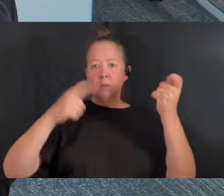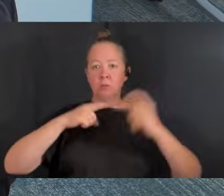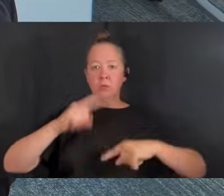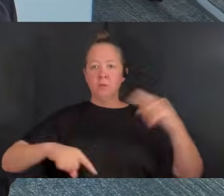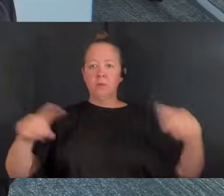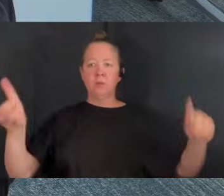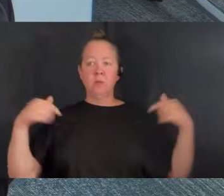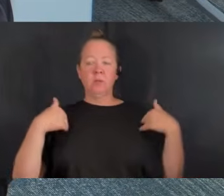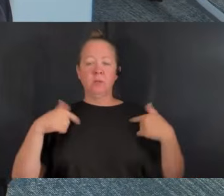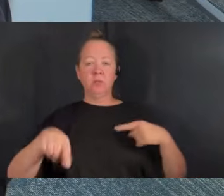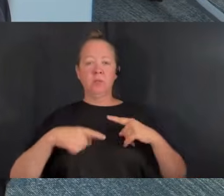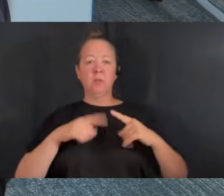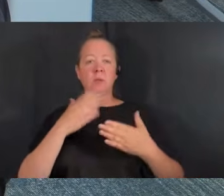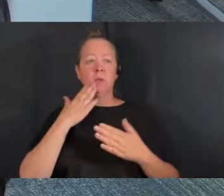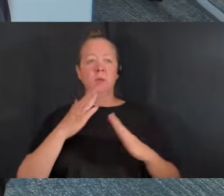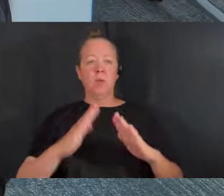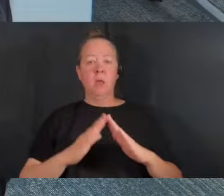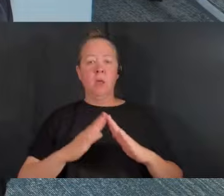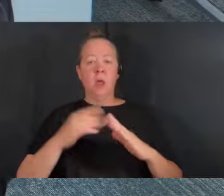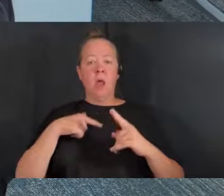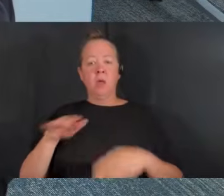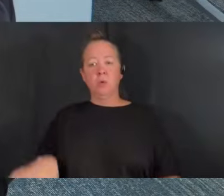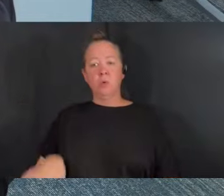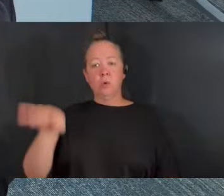and when my husband and I were looking for